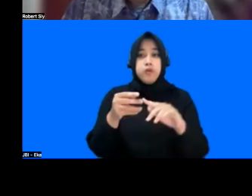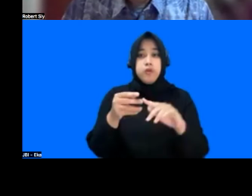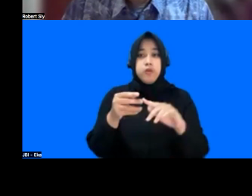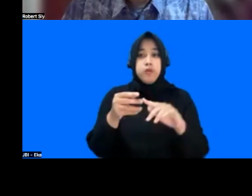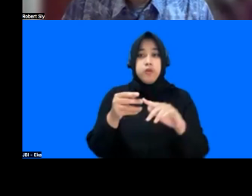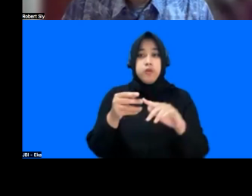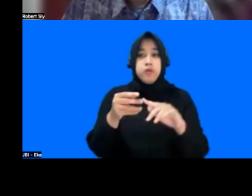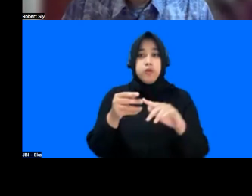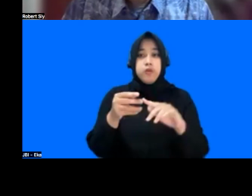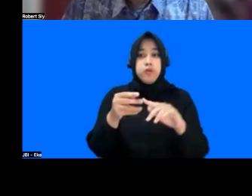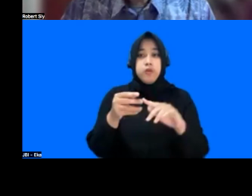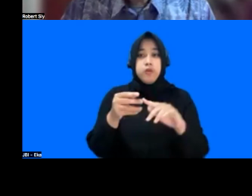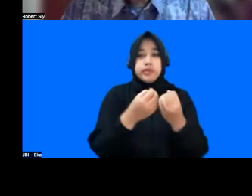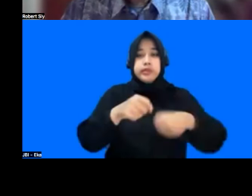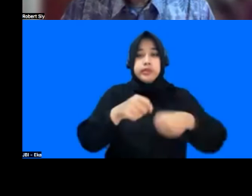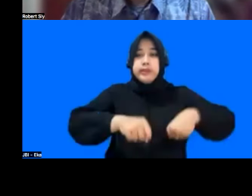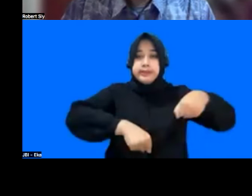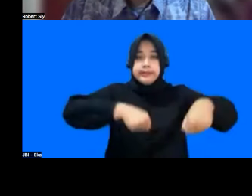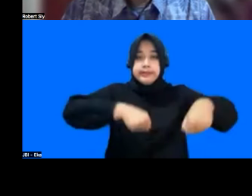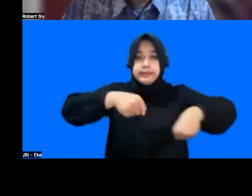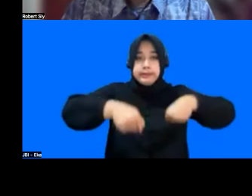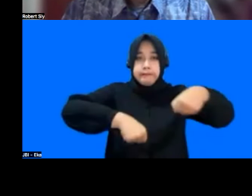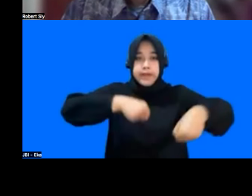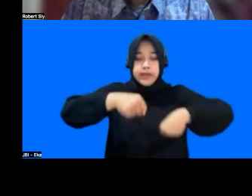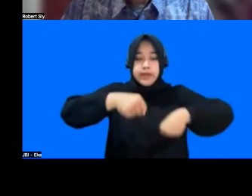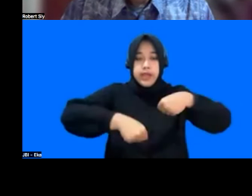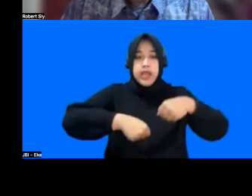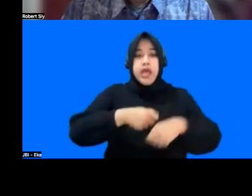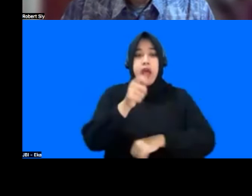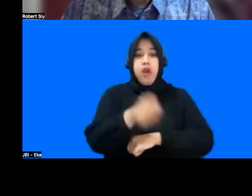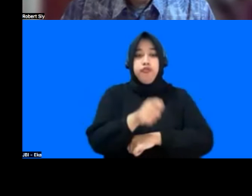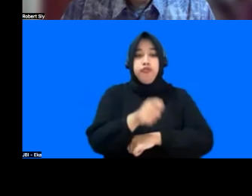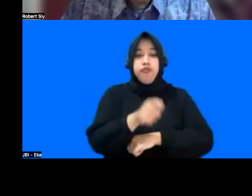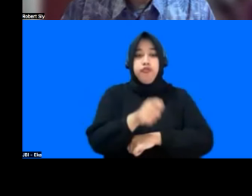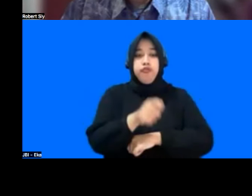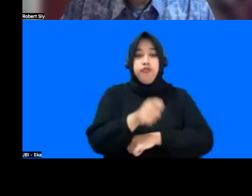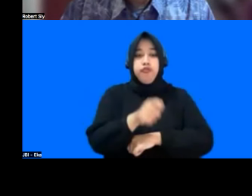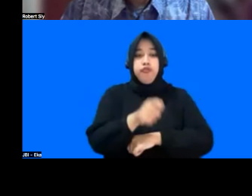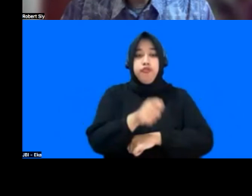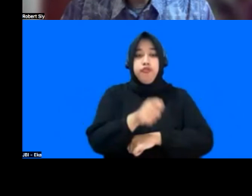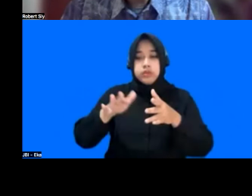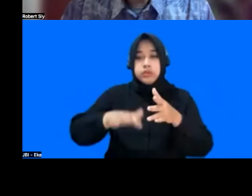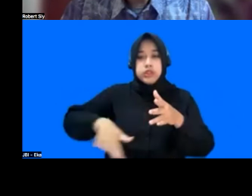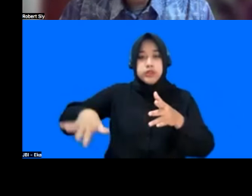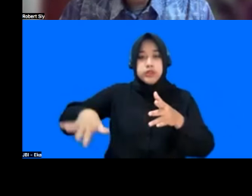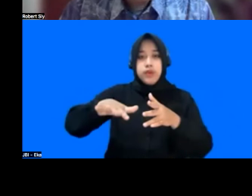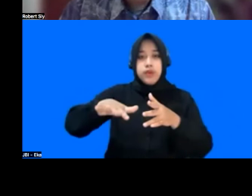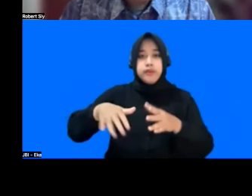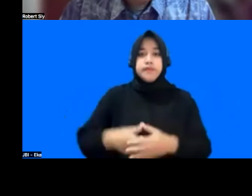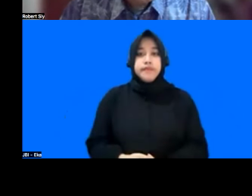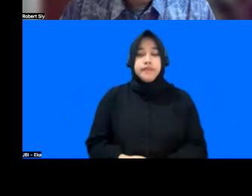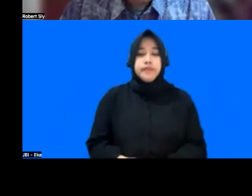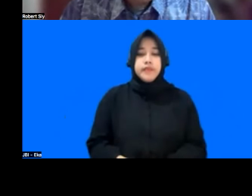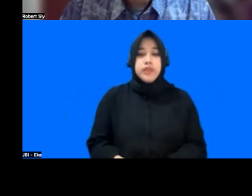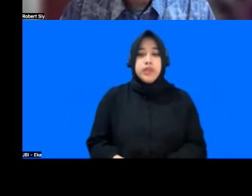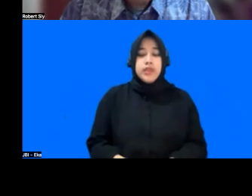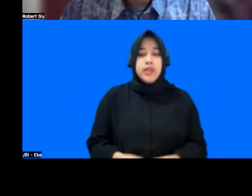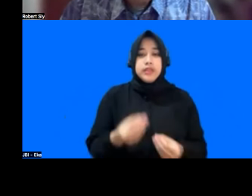environmental advocates, students and youth, and organizations of persons with